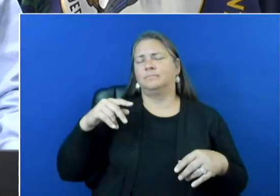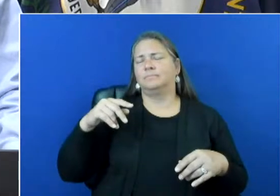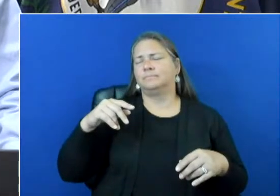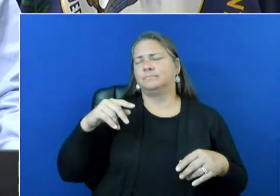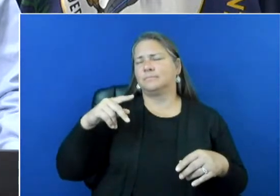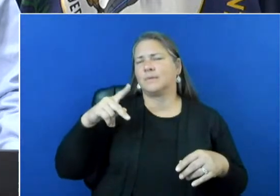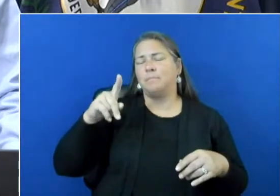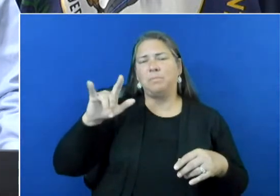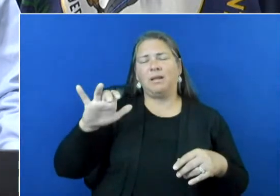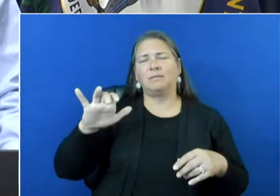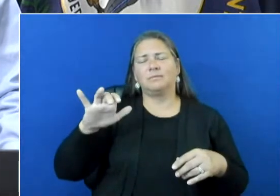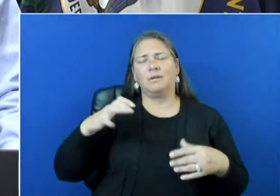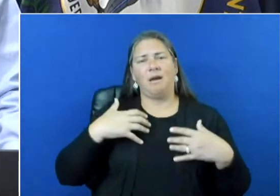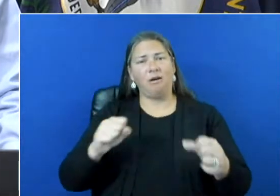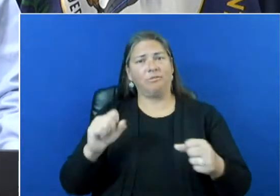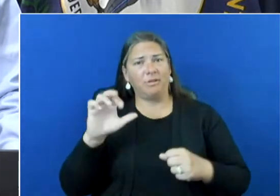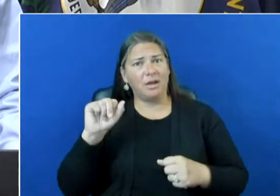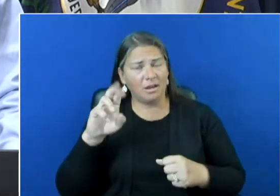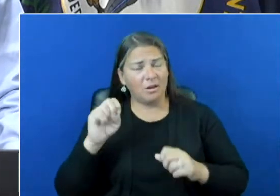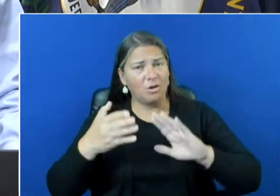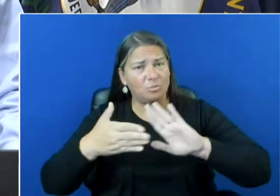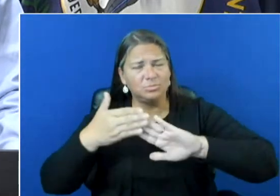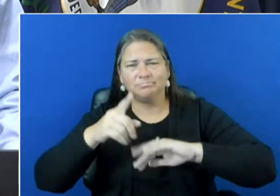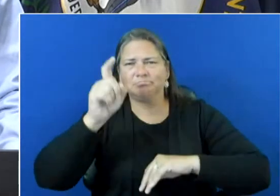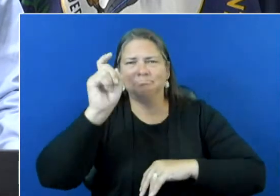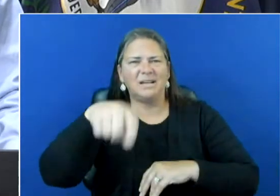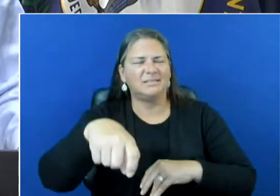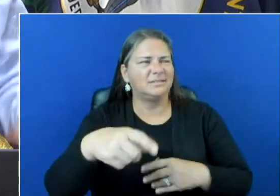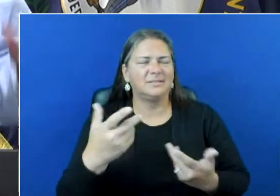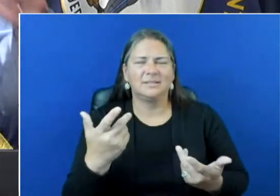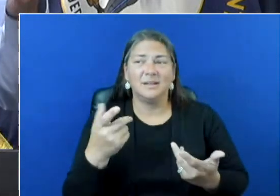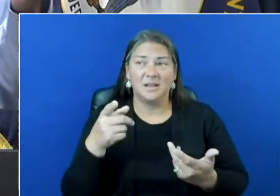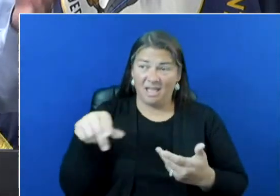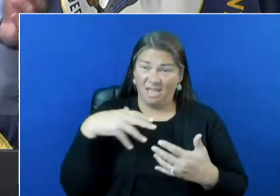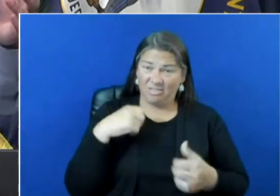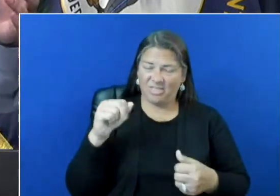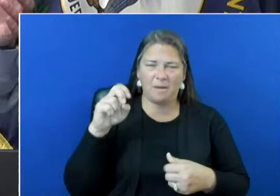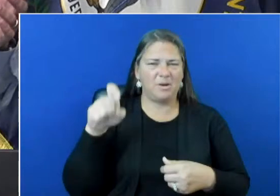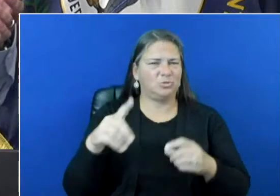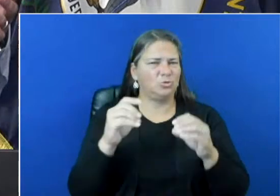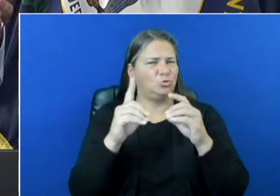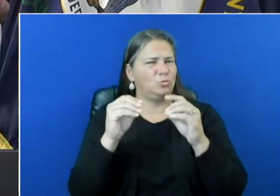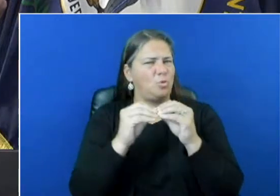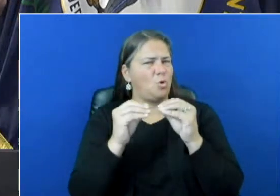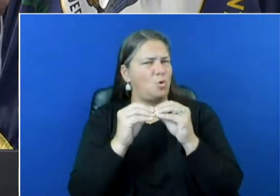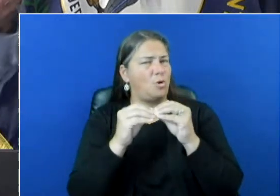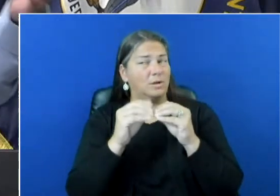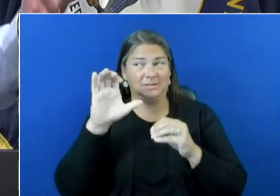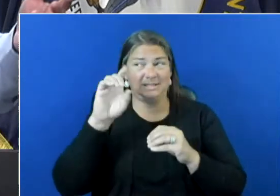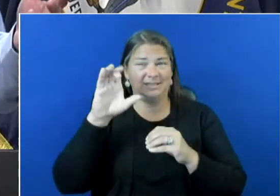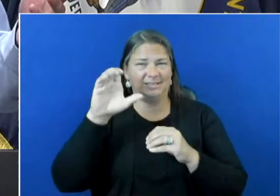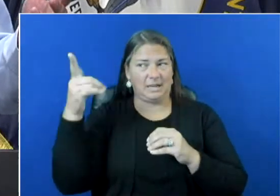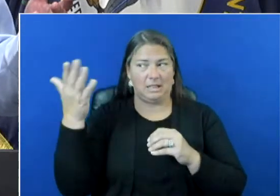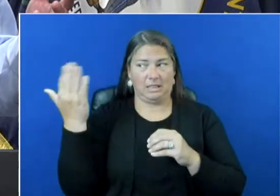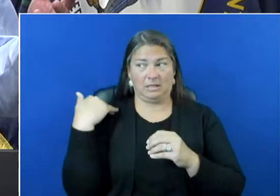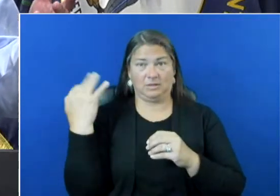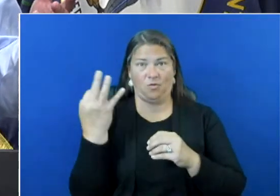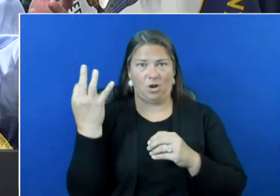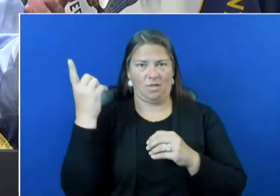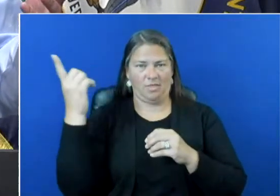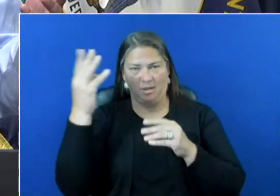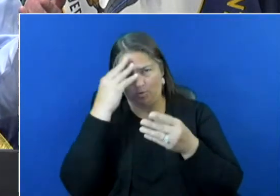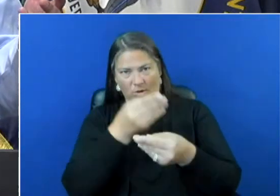healthcare operations, we got to do more. Now, the CDC's information they released last Friday, which is